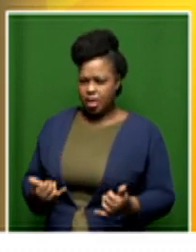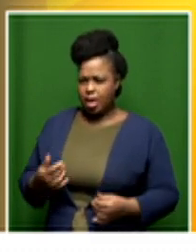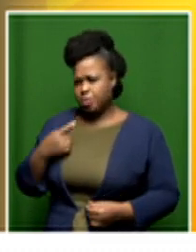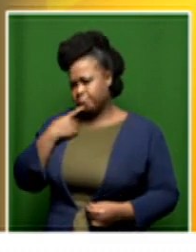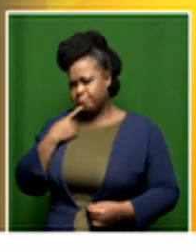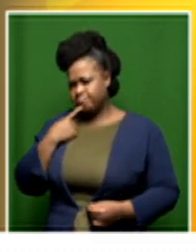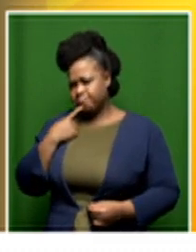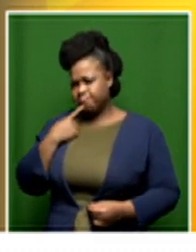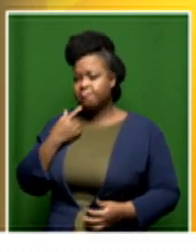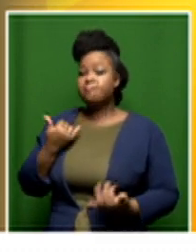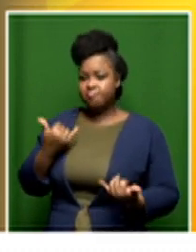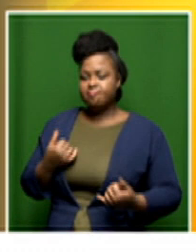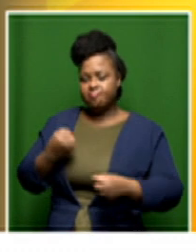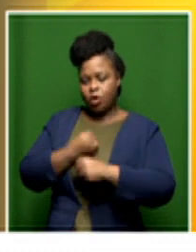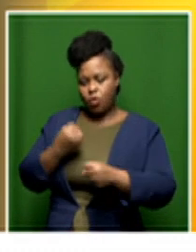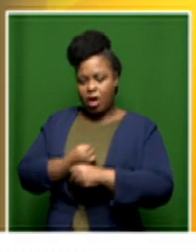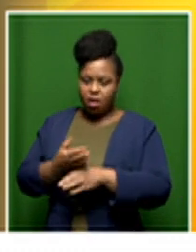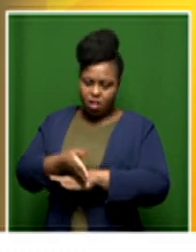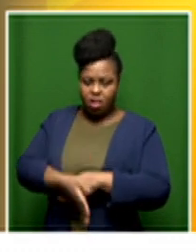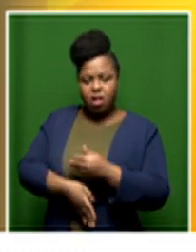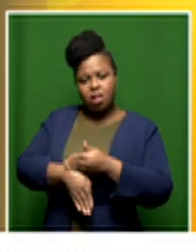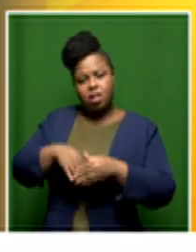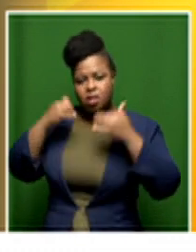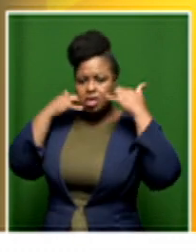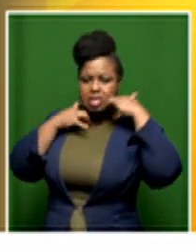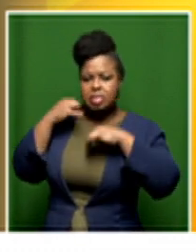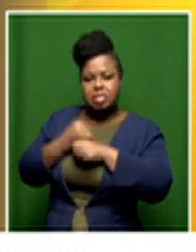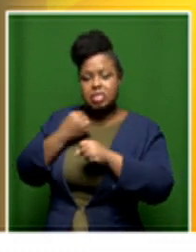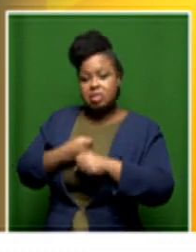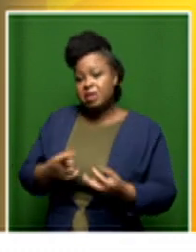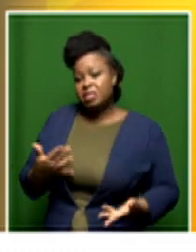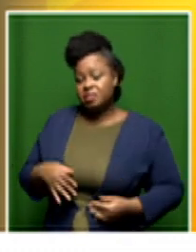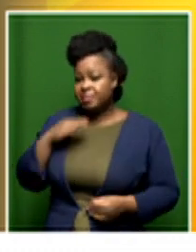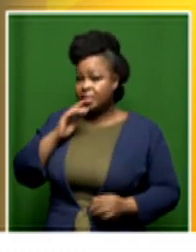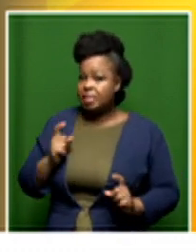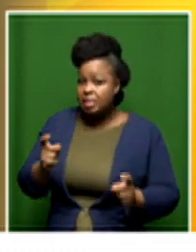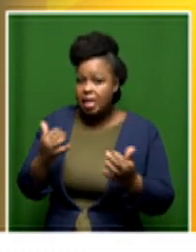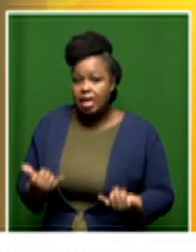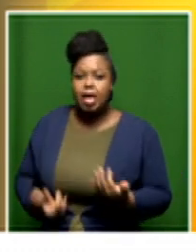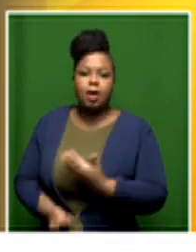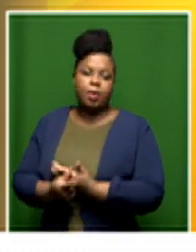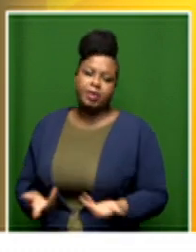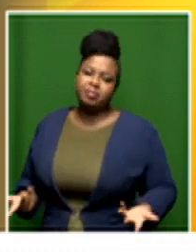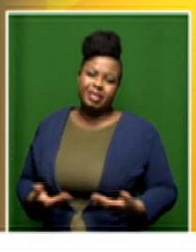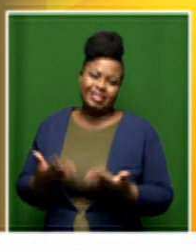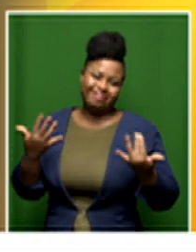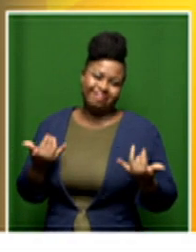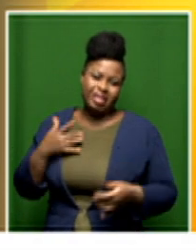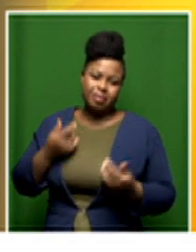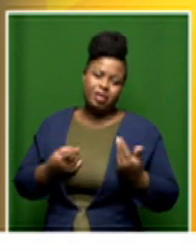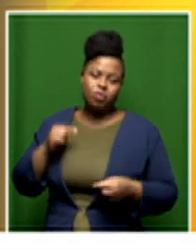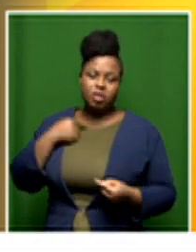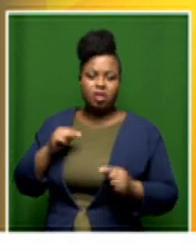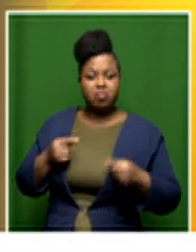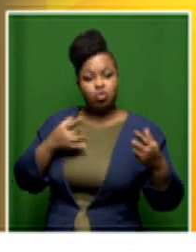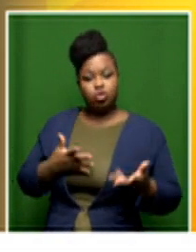really get their hands dirty. Whether there is a sense of agency to that or not, perhaps that's the second argument.